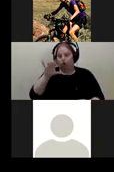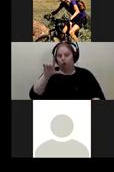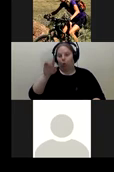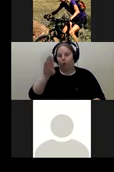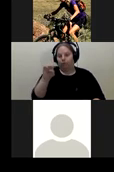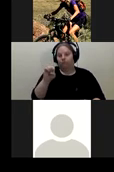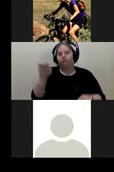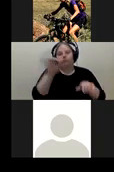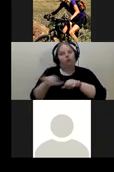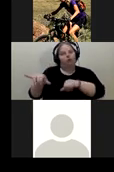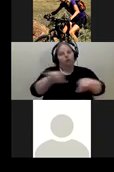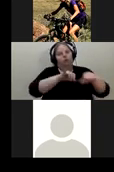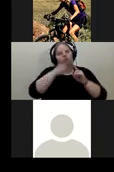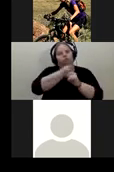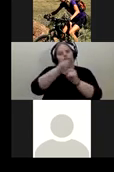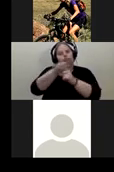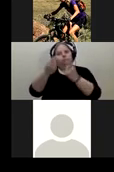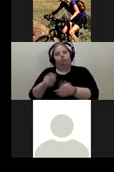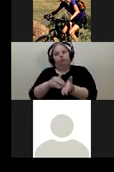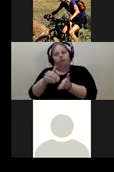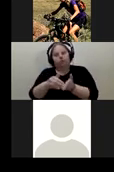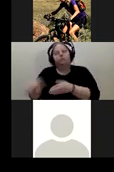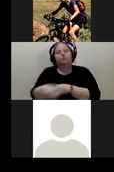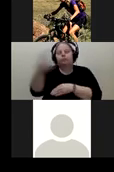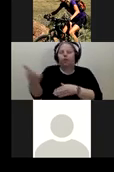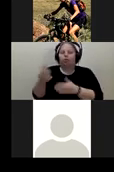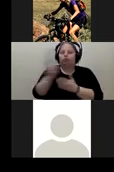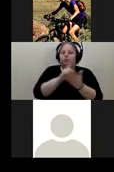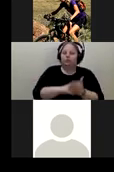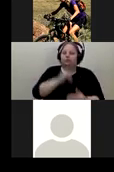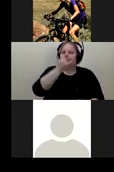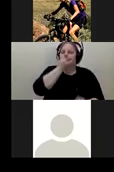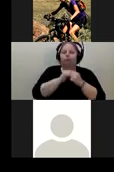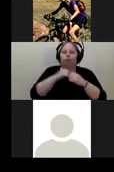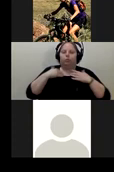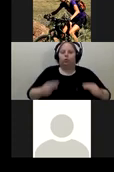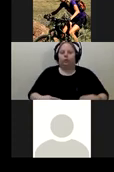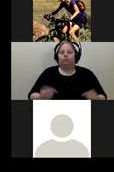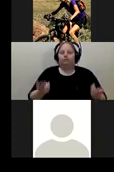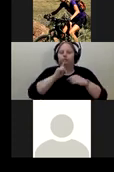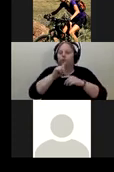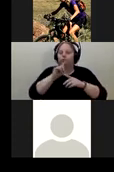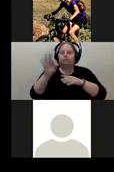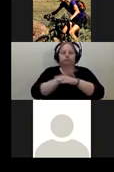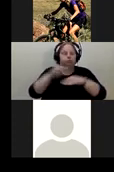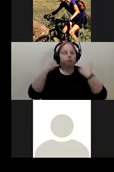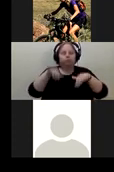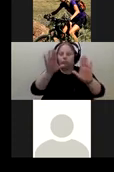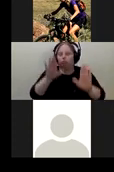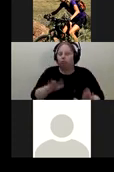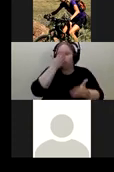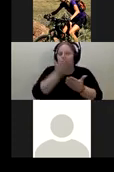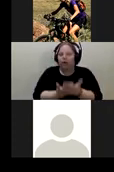frontal lobal ones, and that is another design flaw of the human body. I have to say, this thing functions magnificently well.